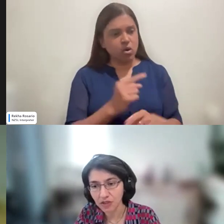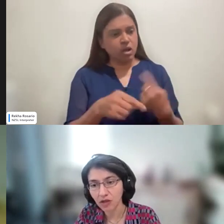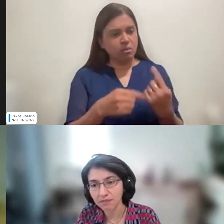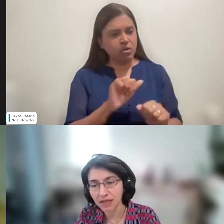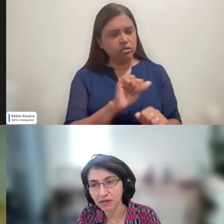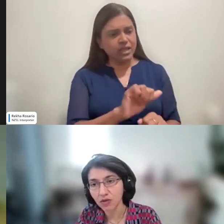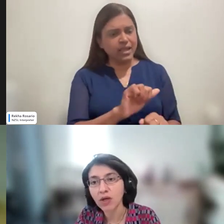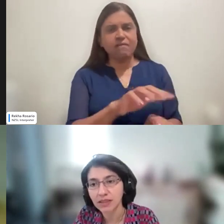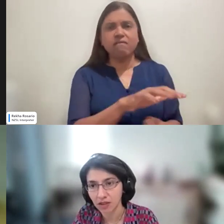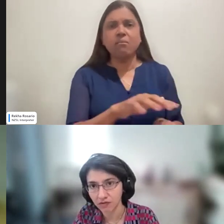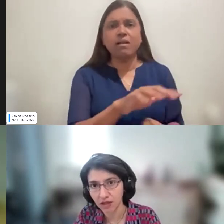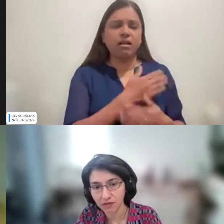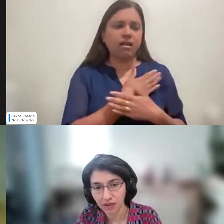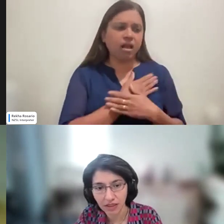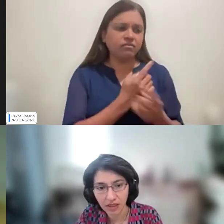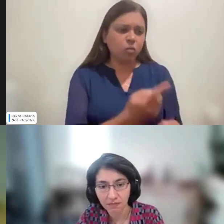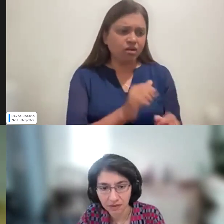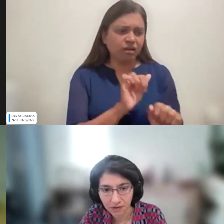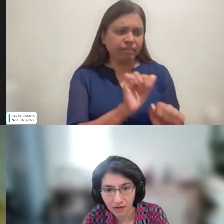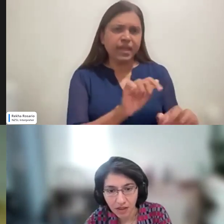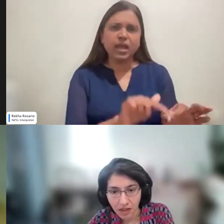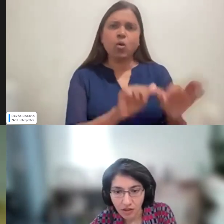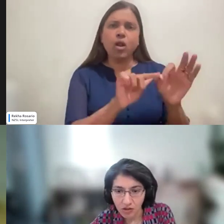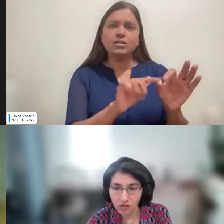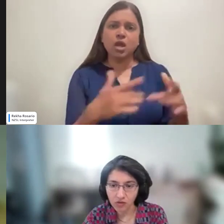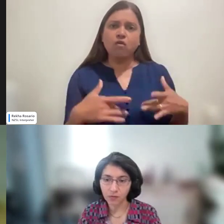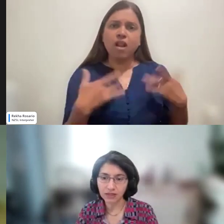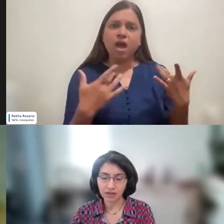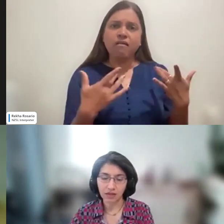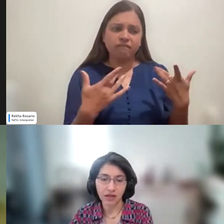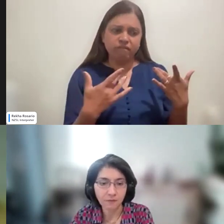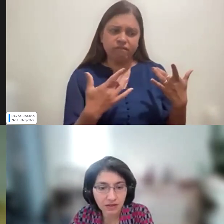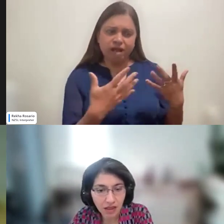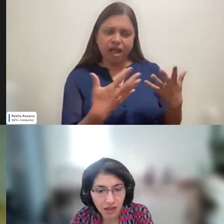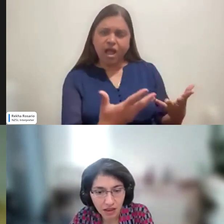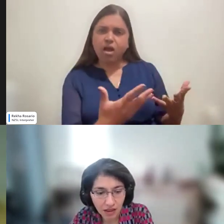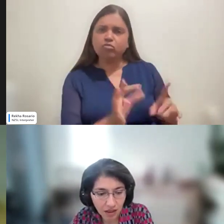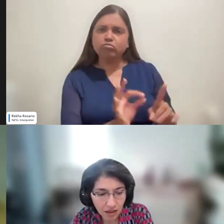and we talk about the quality of life in people. So with